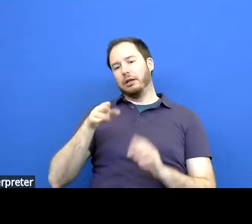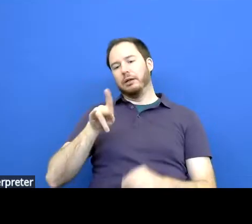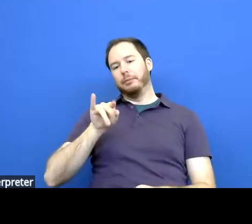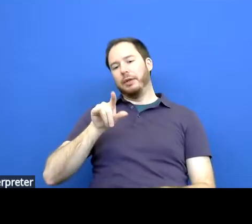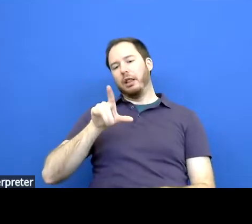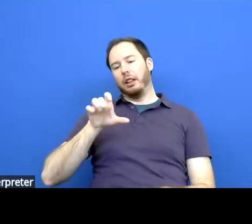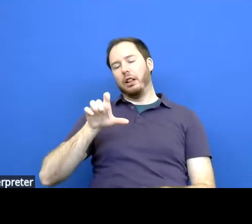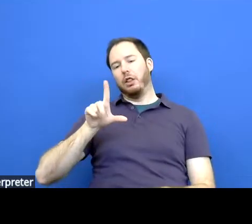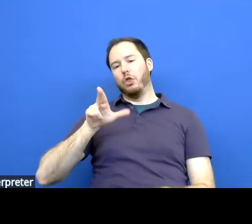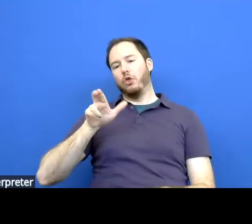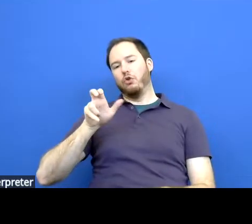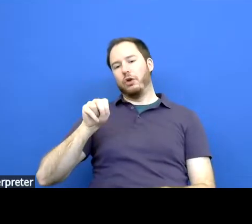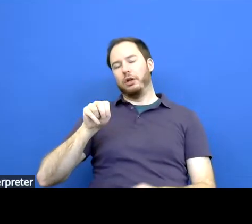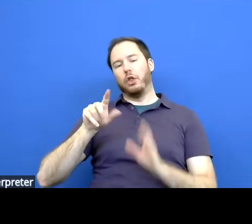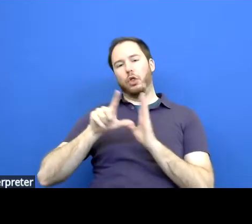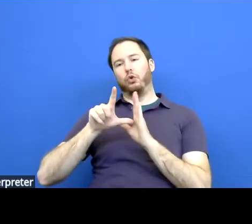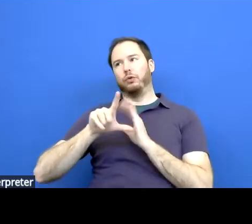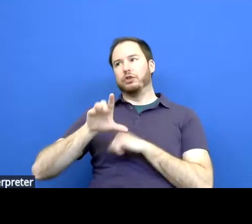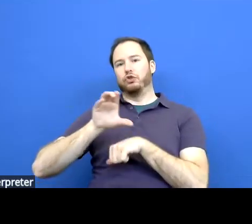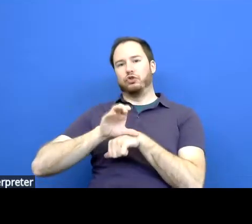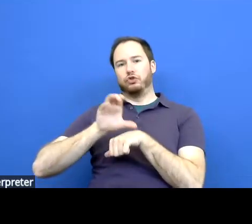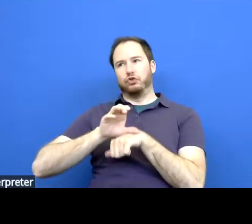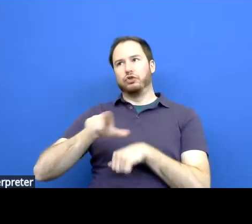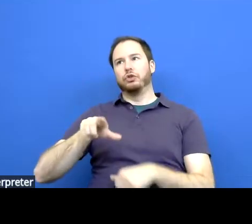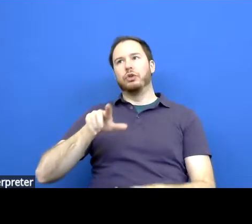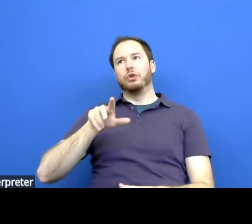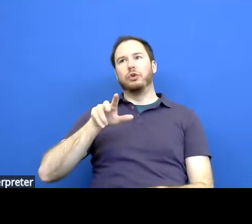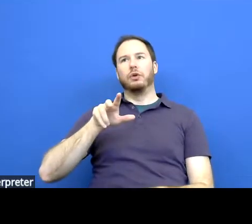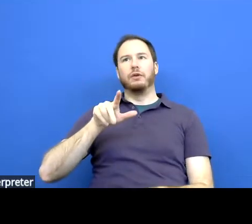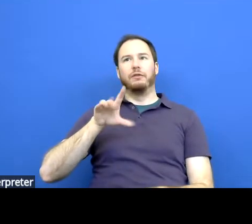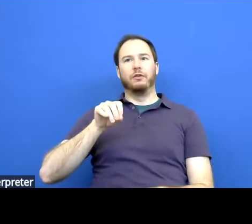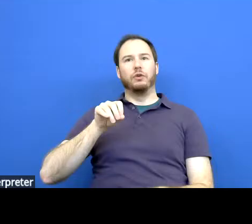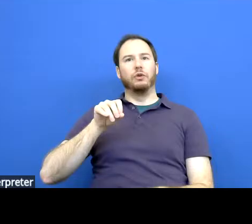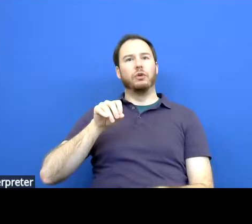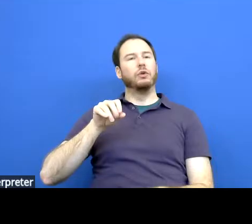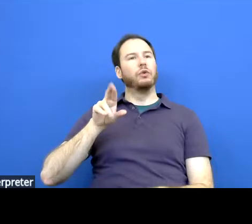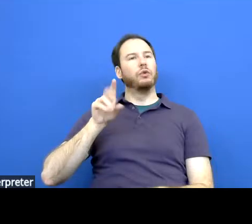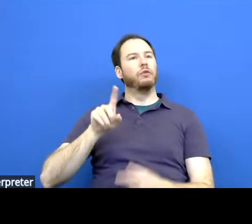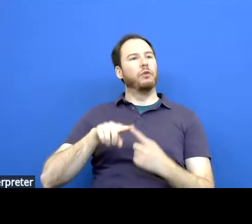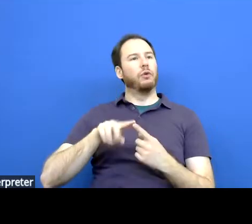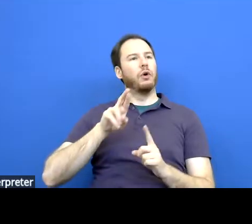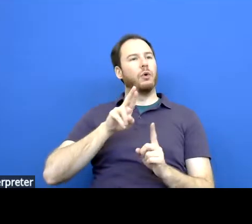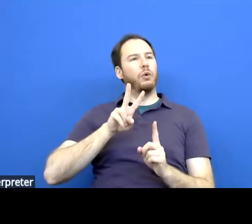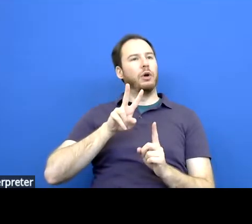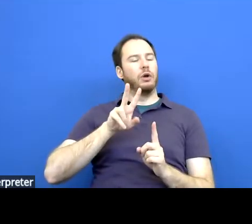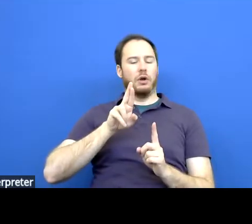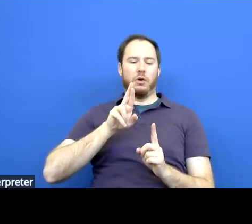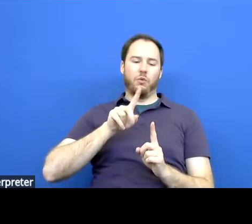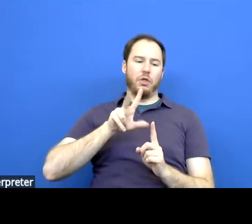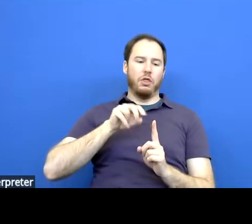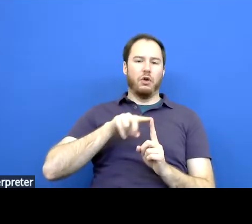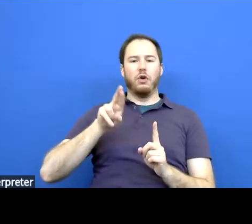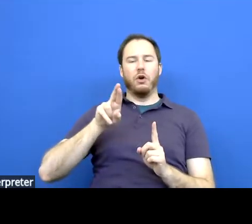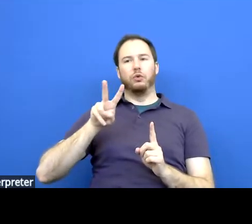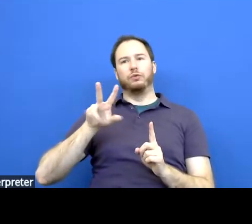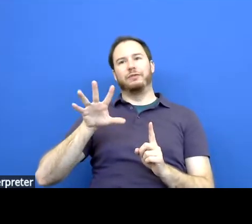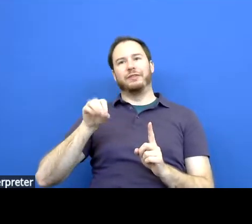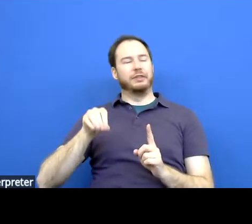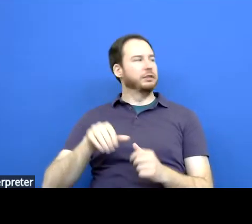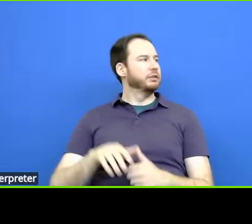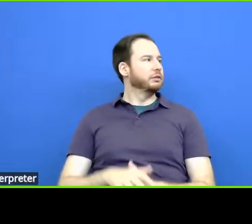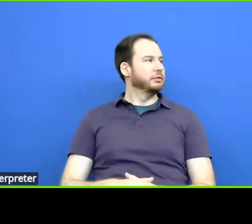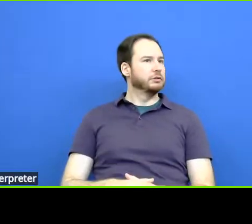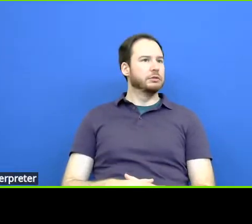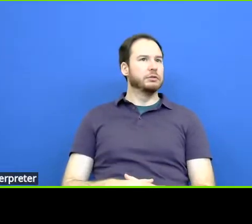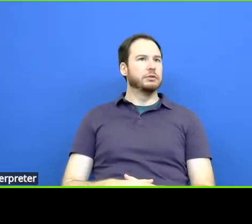Lutheran Church at 250 Pinnacle Road from residential R120 to residential R215.